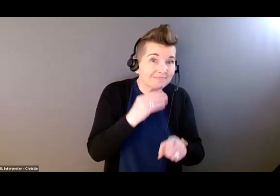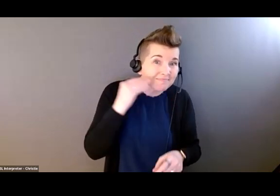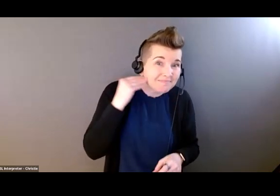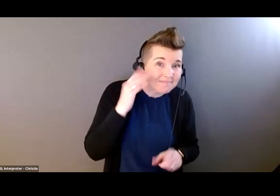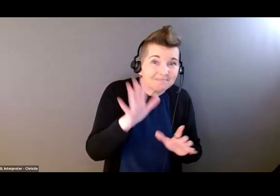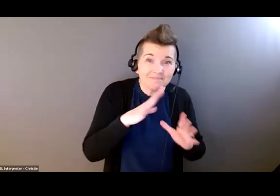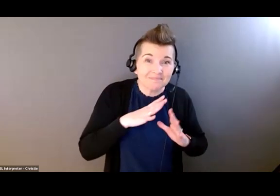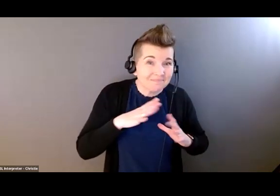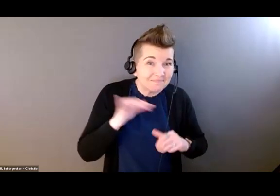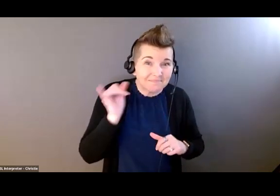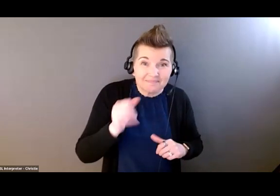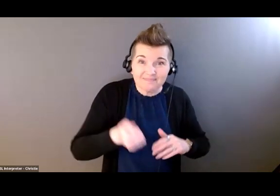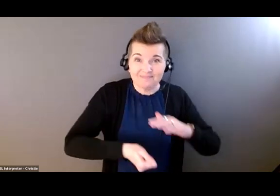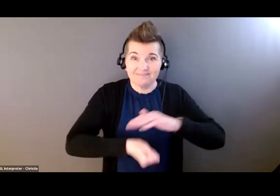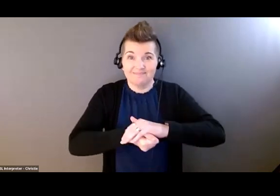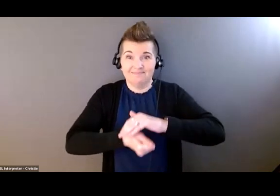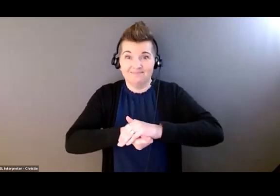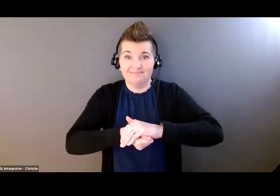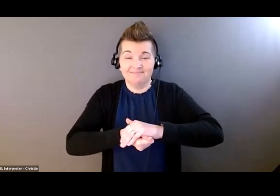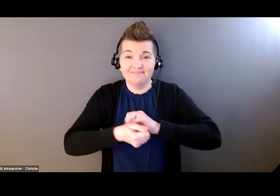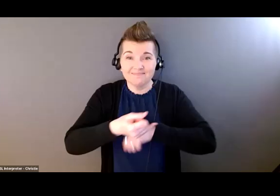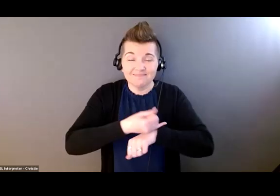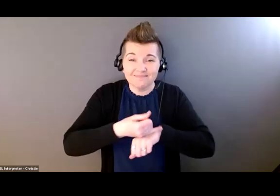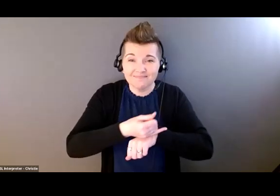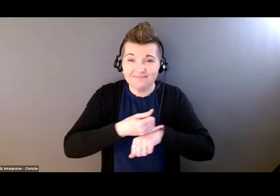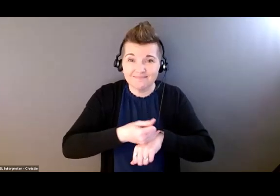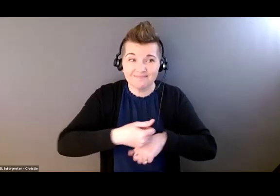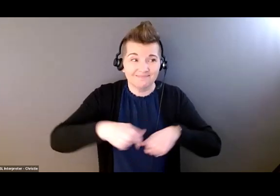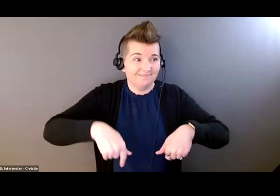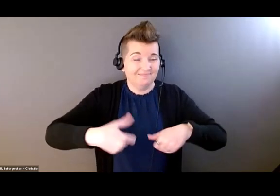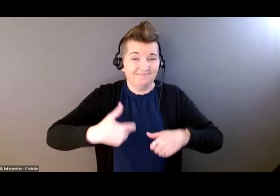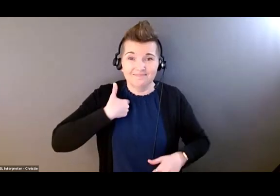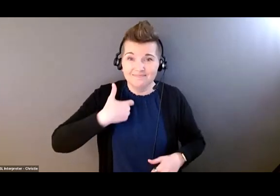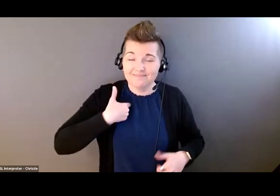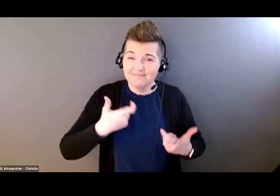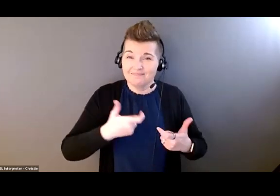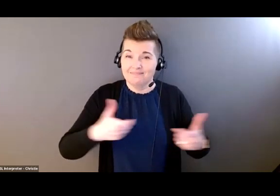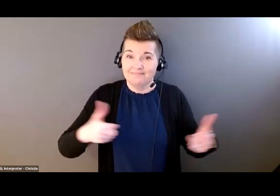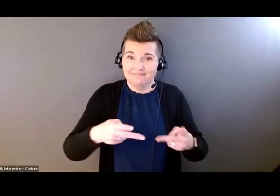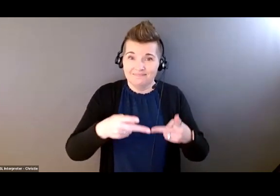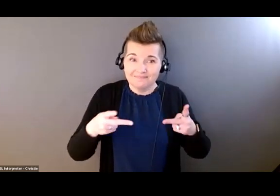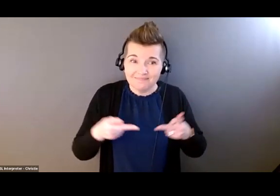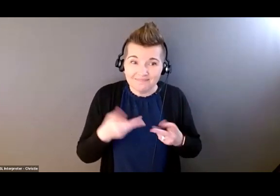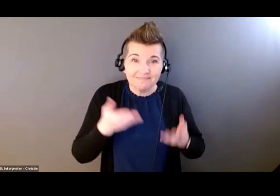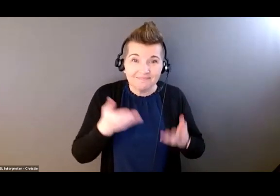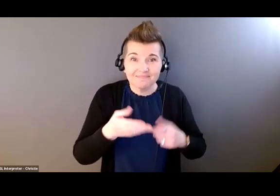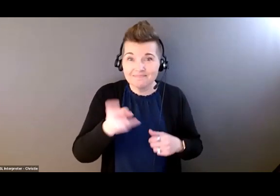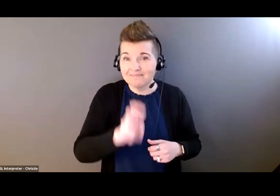Thank you to our speakers. Thank you to our production team, and thank you to all of the interpreters.